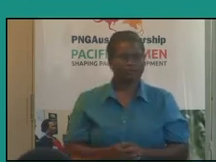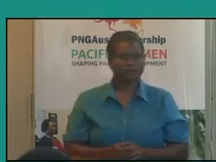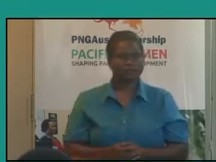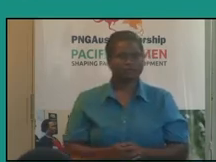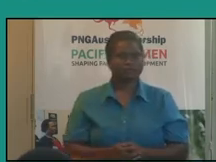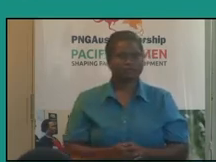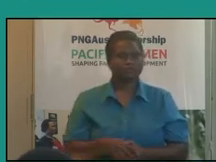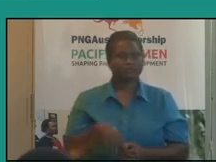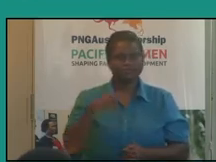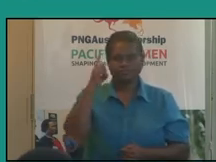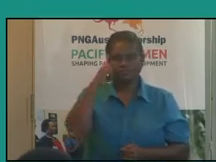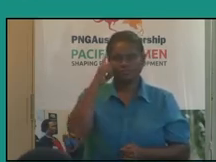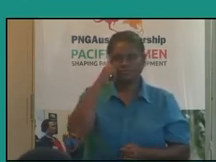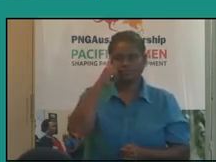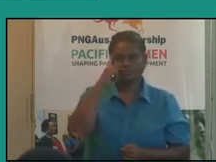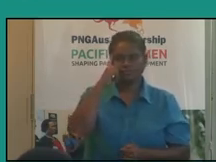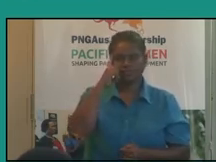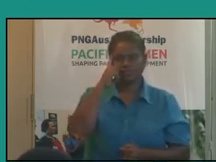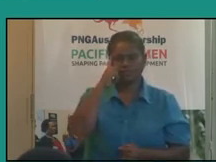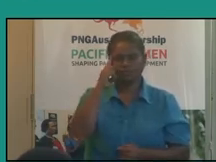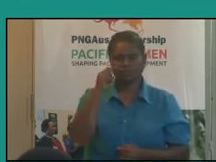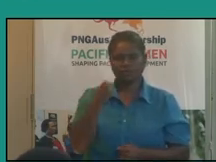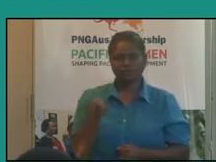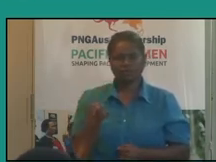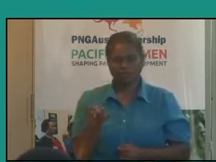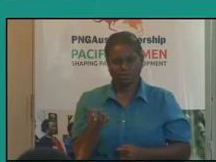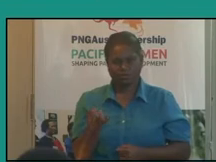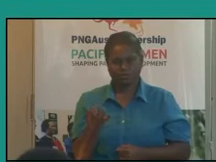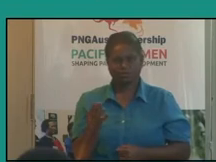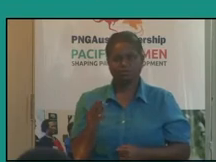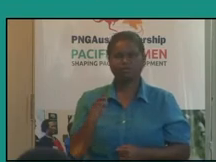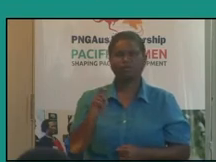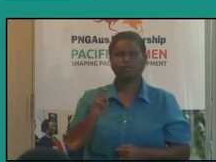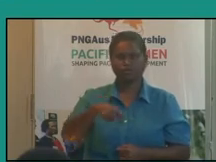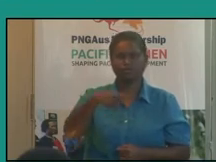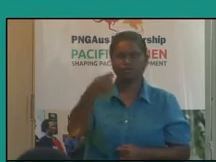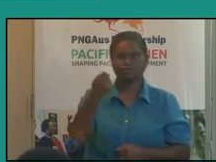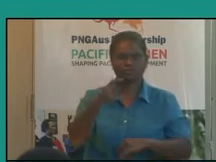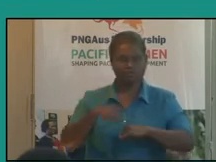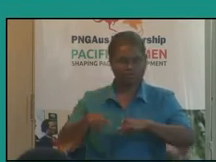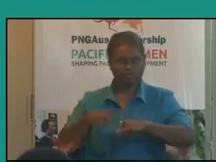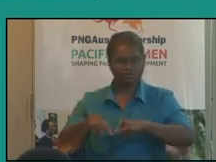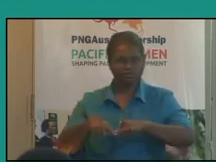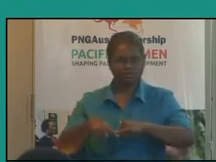preparations for the 2022 election. For some candidates, and mostly men, they have started since